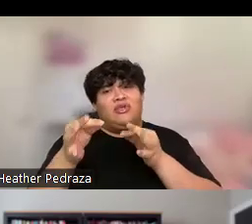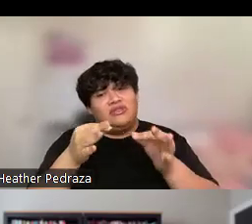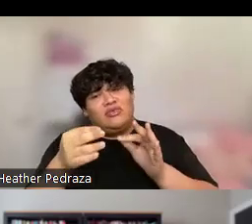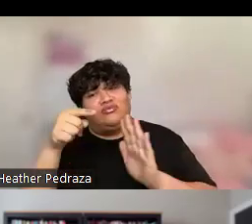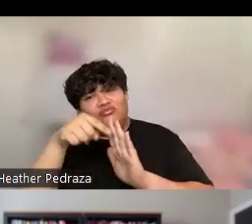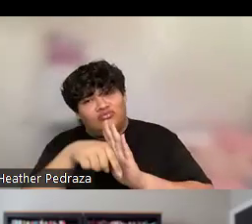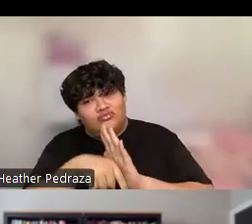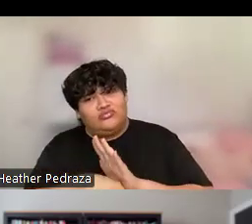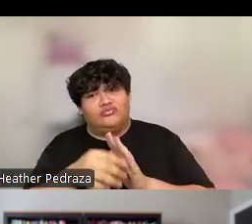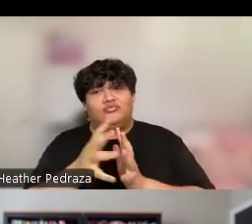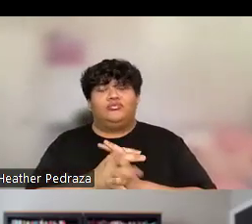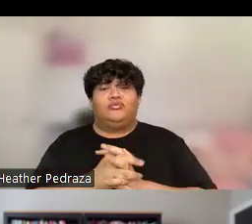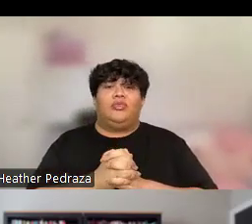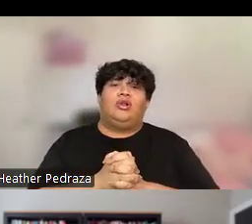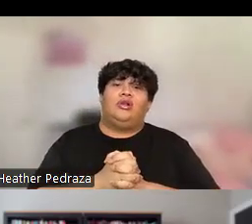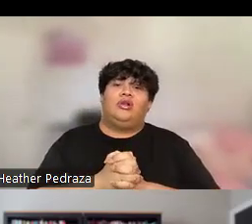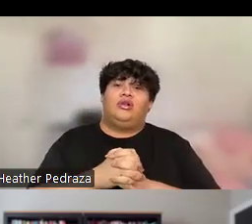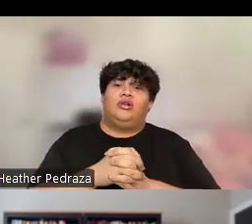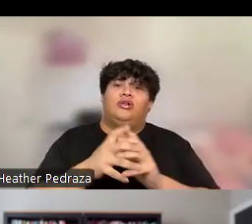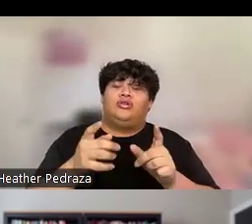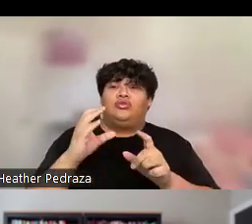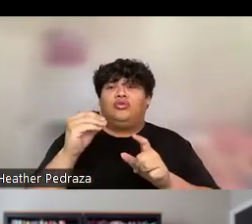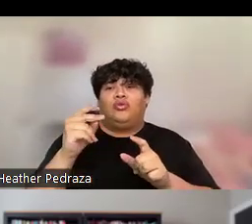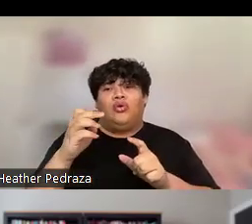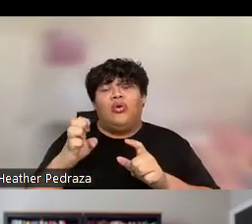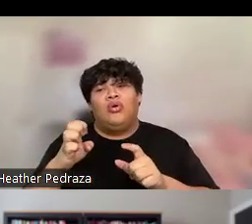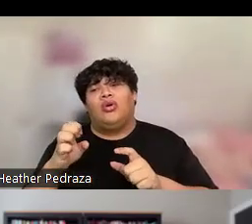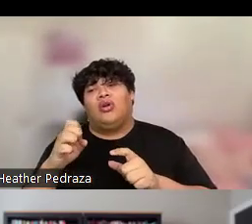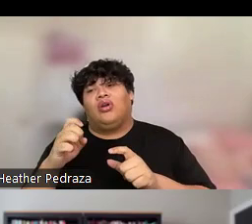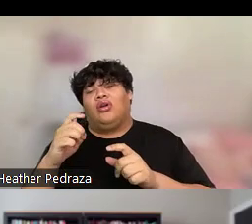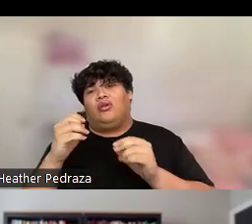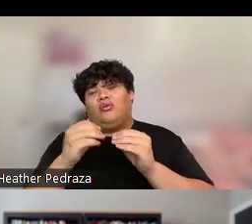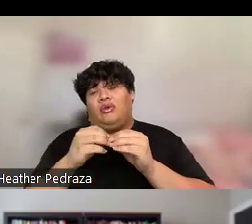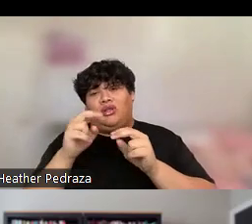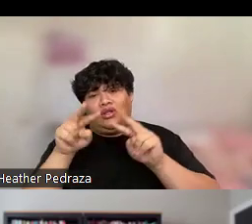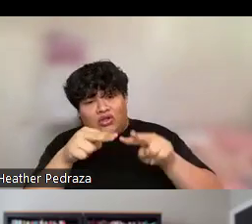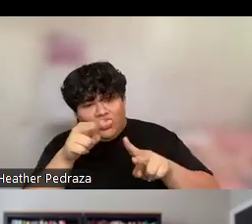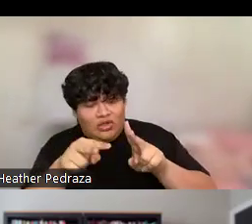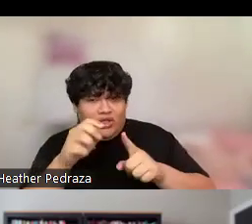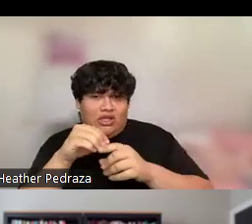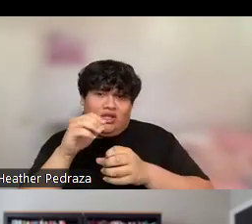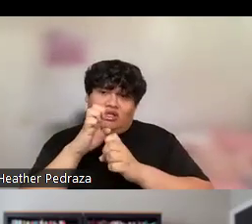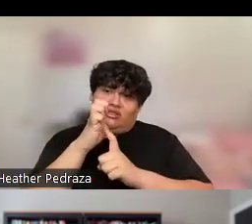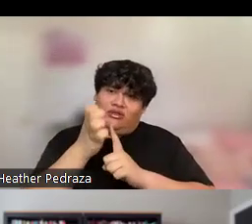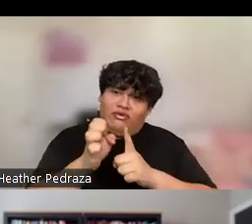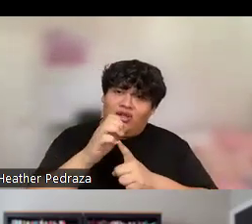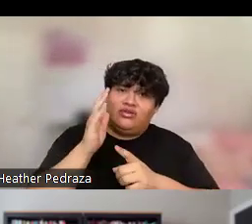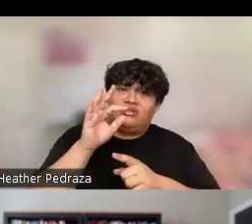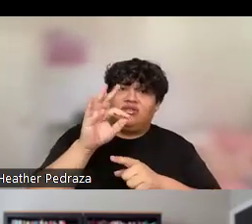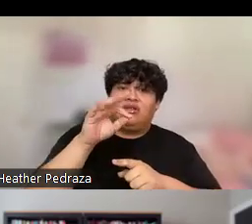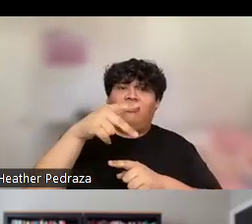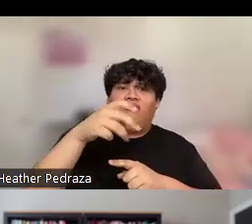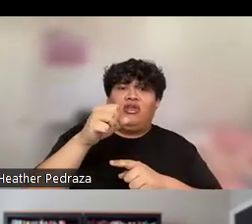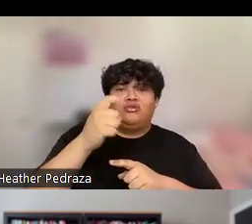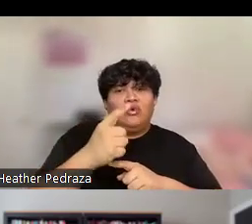evaluation. The core of us conducting this evaluation will be happening in phases 1 and 2. So as